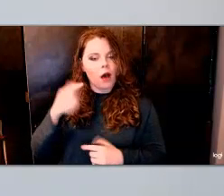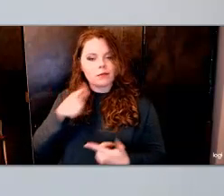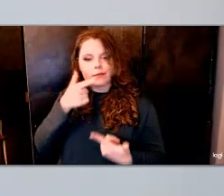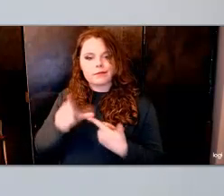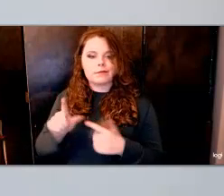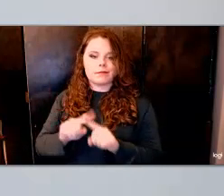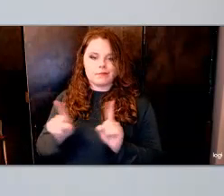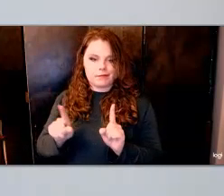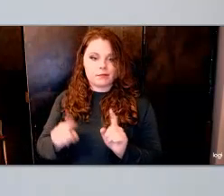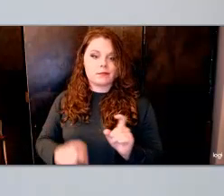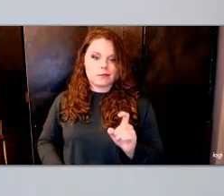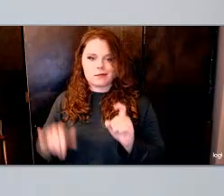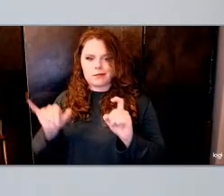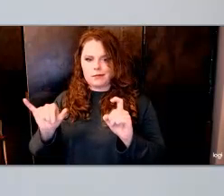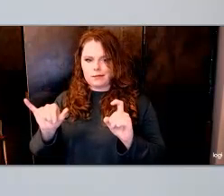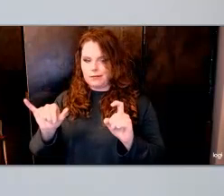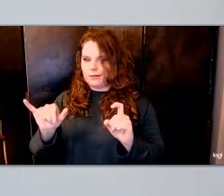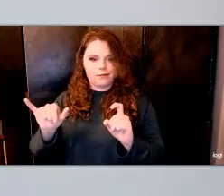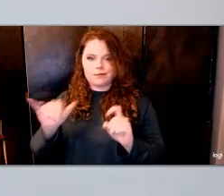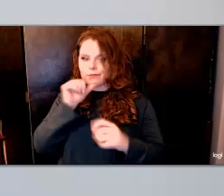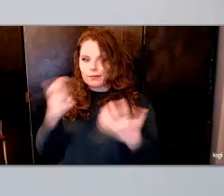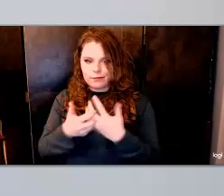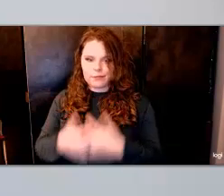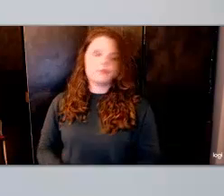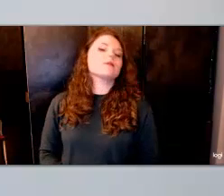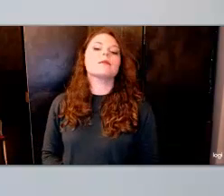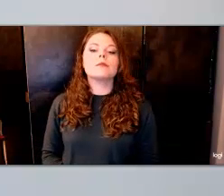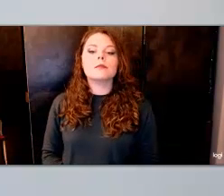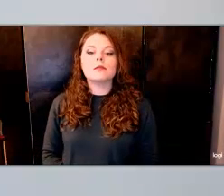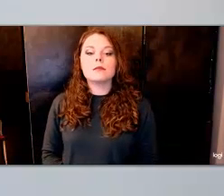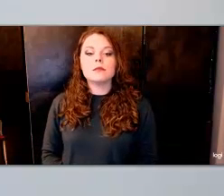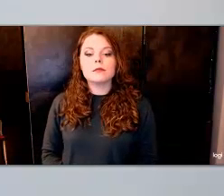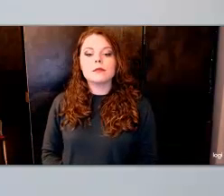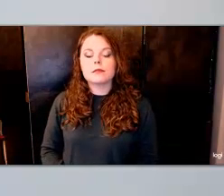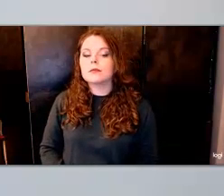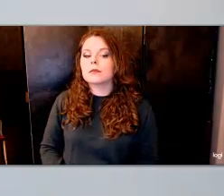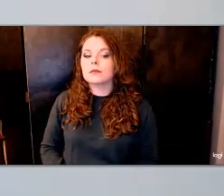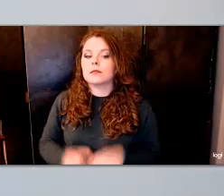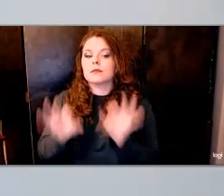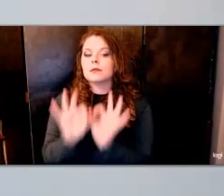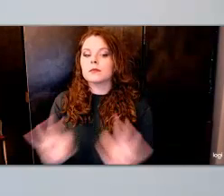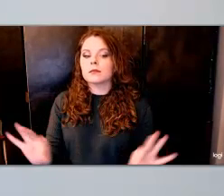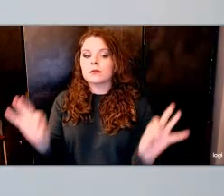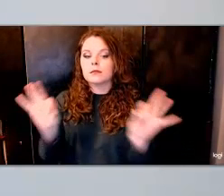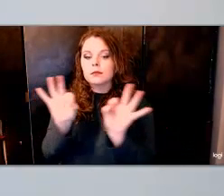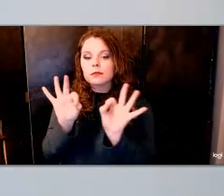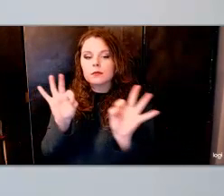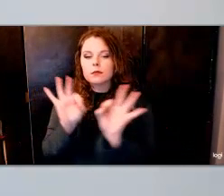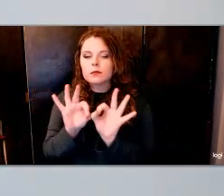an x, one has a y. It's also very important to pay attention to the sign in front of it.